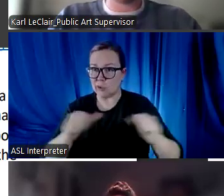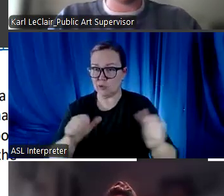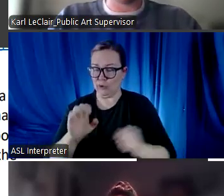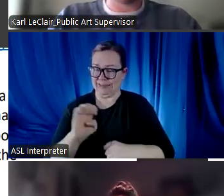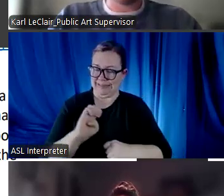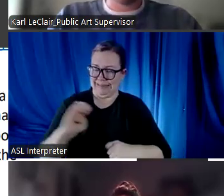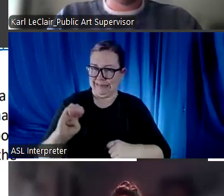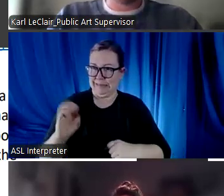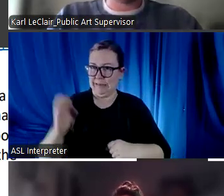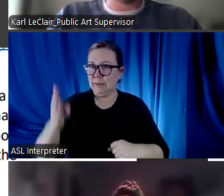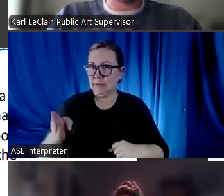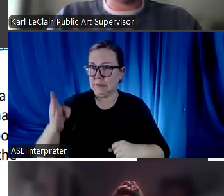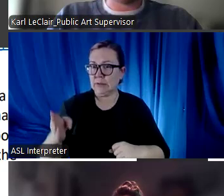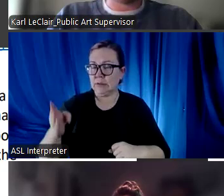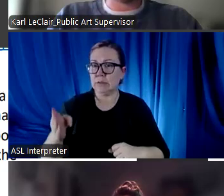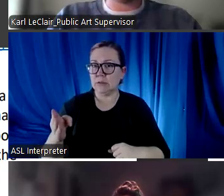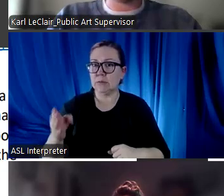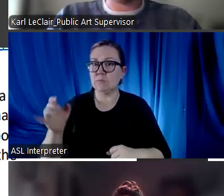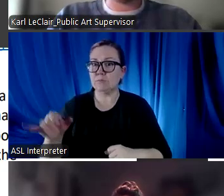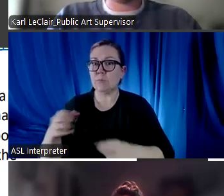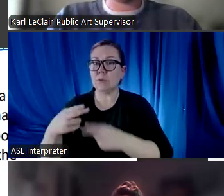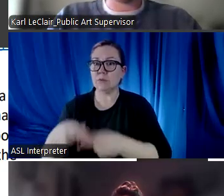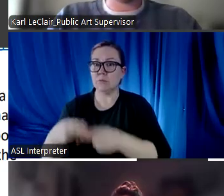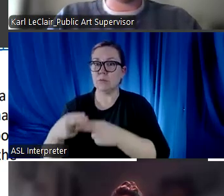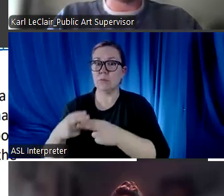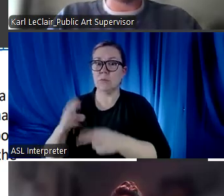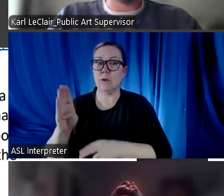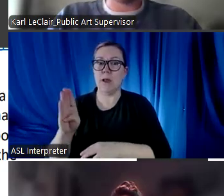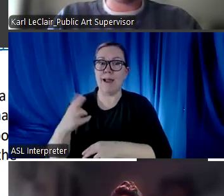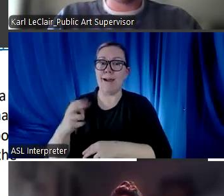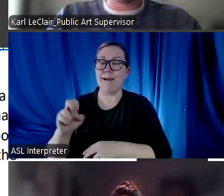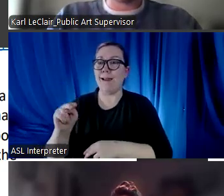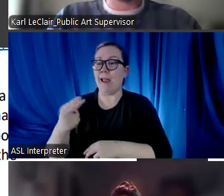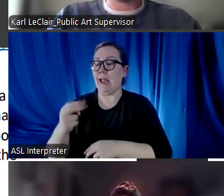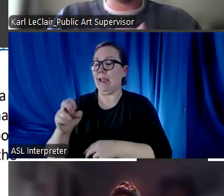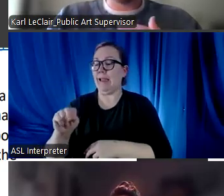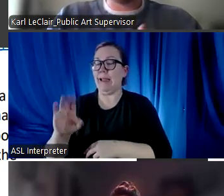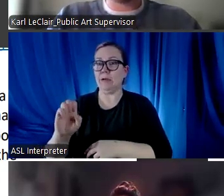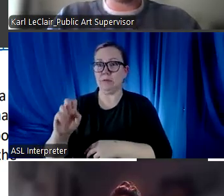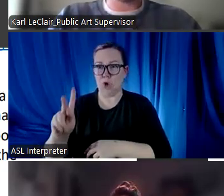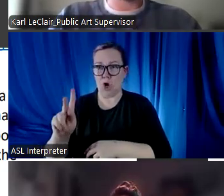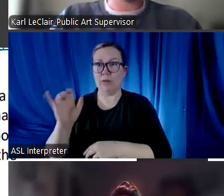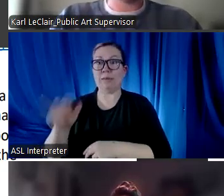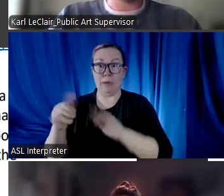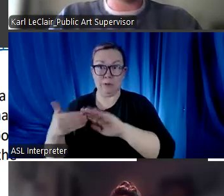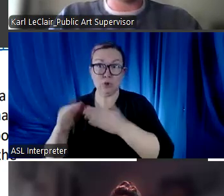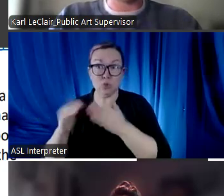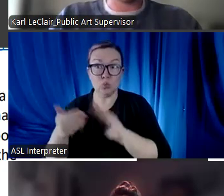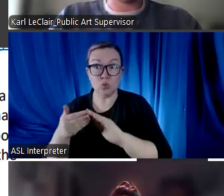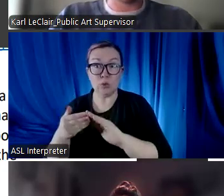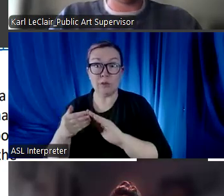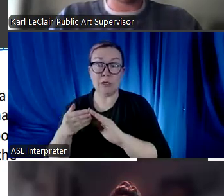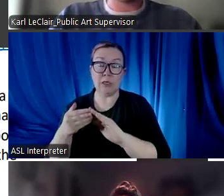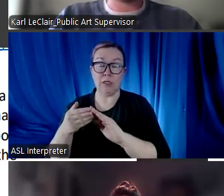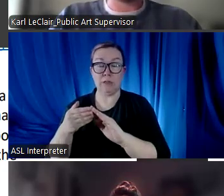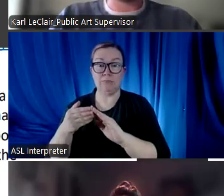wall. It's a work by artist Blessing Hancock. It's called Shoot Seeds. That was a community